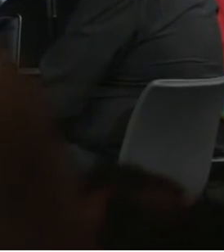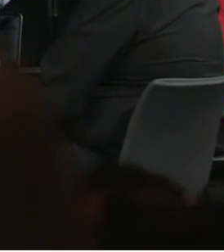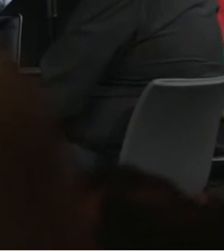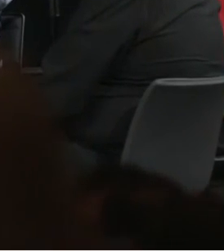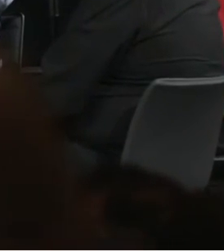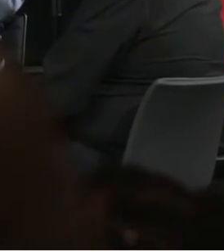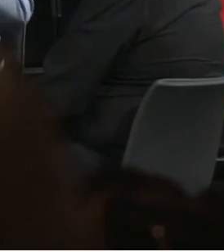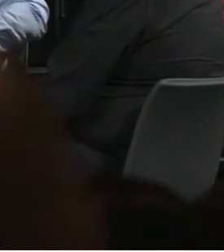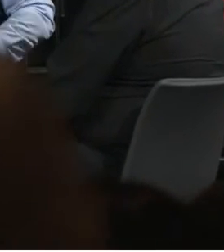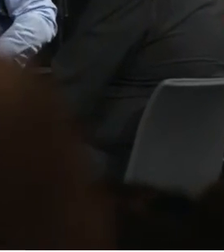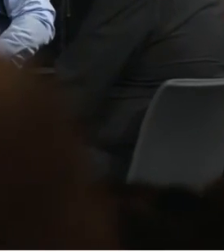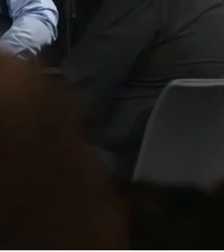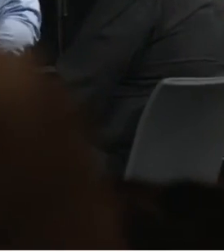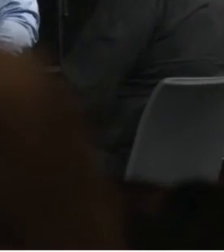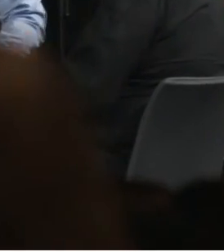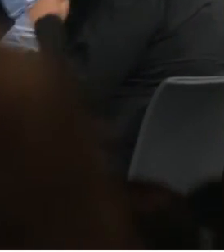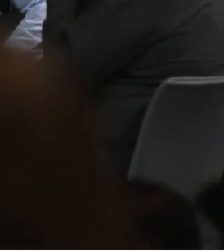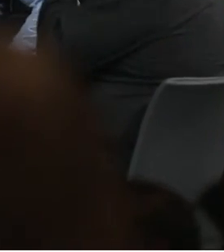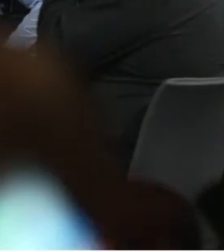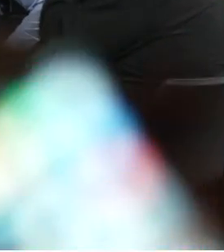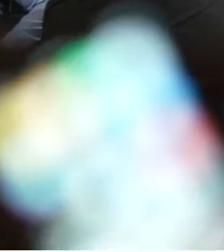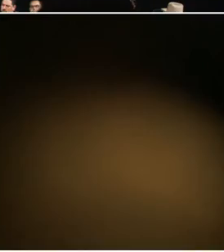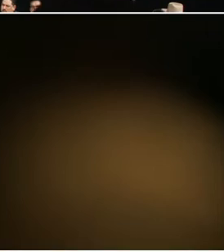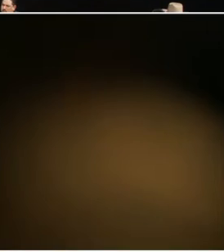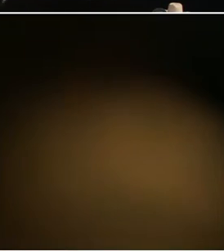right, thank you.